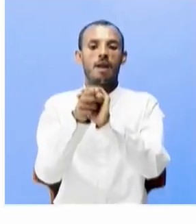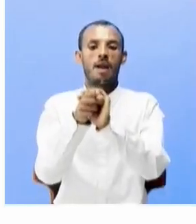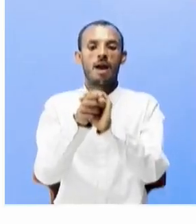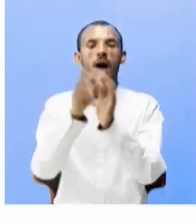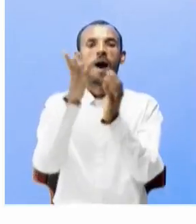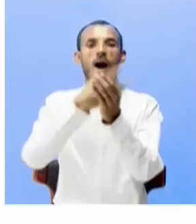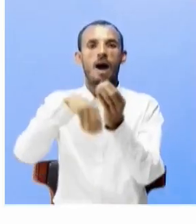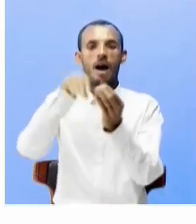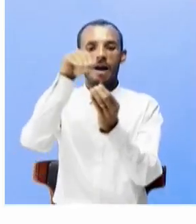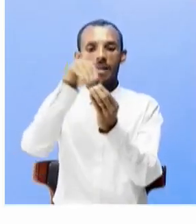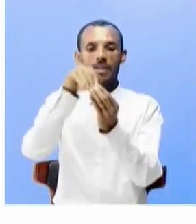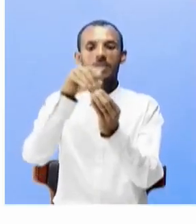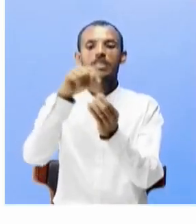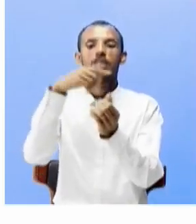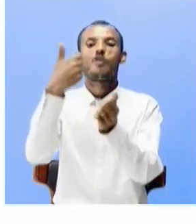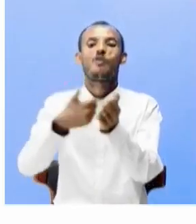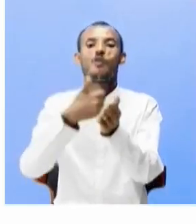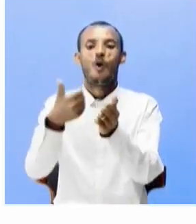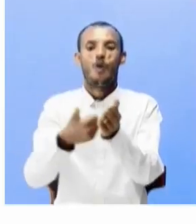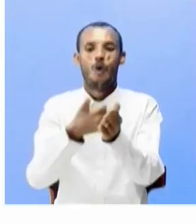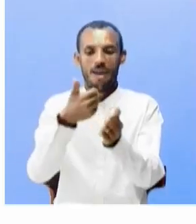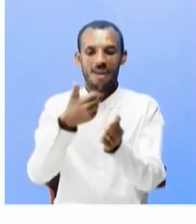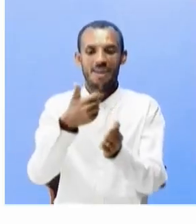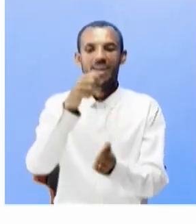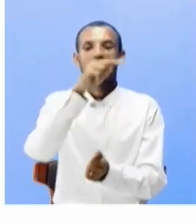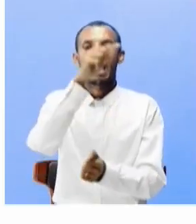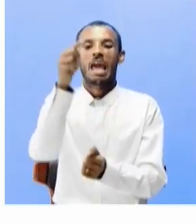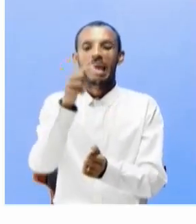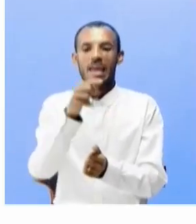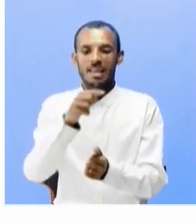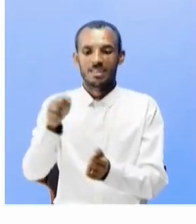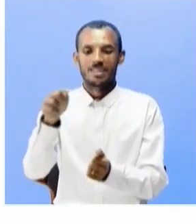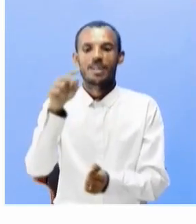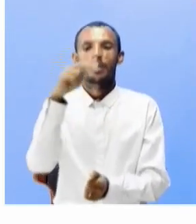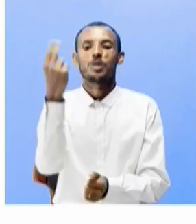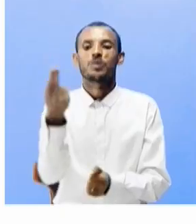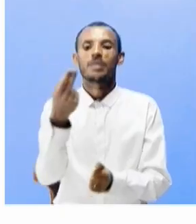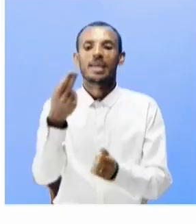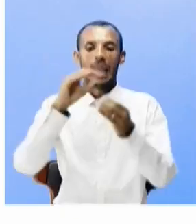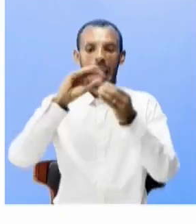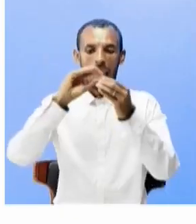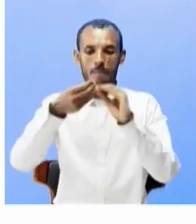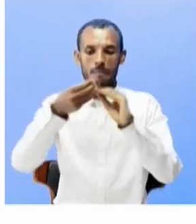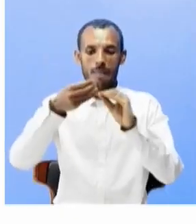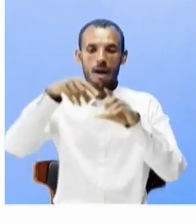add the following integers using number line. Add